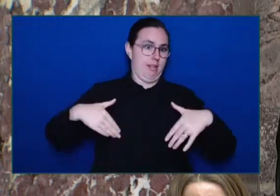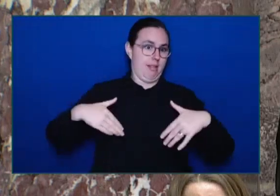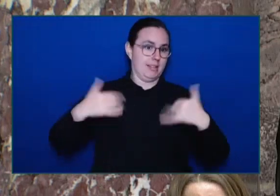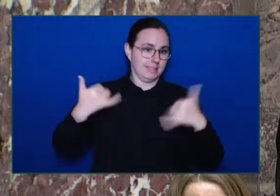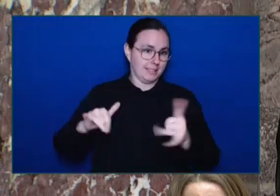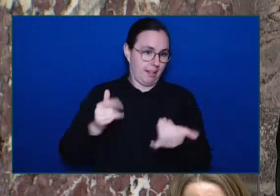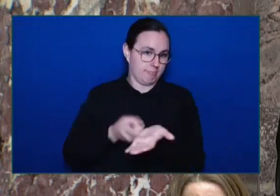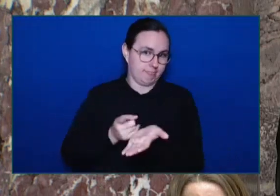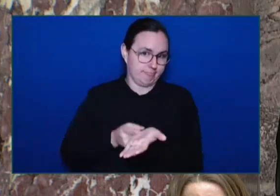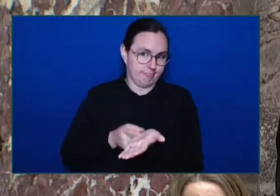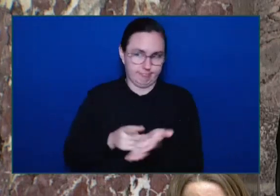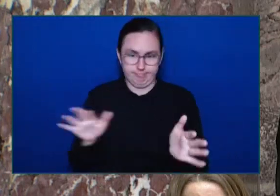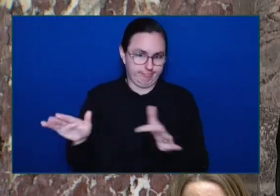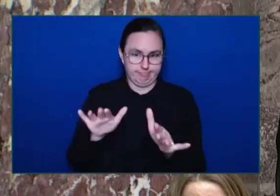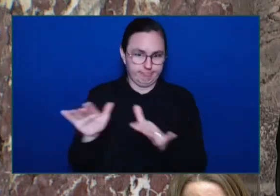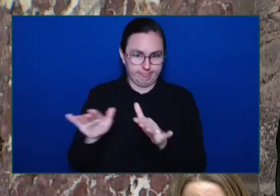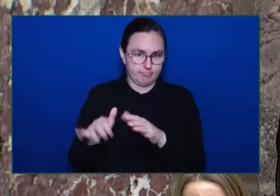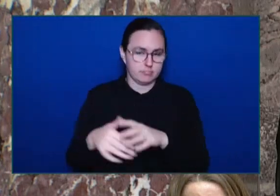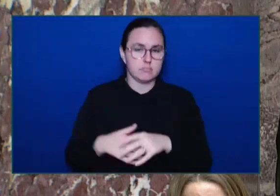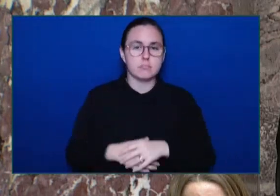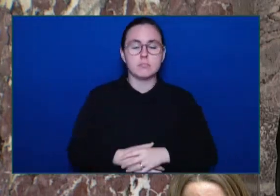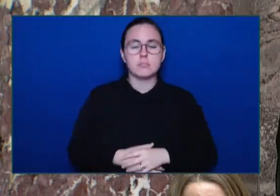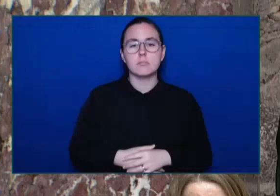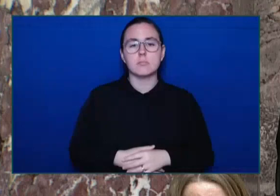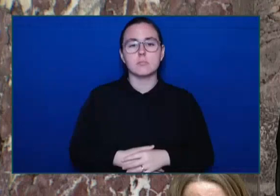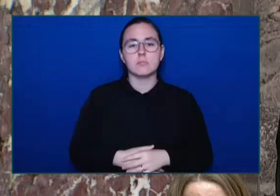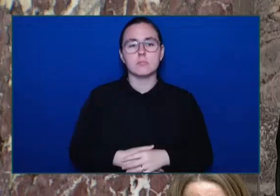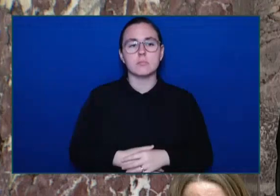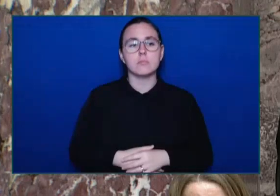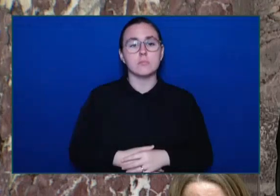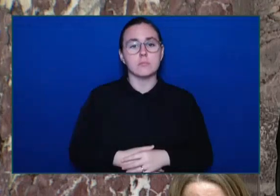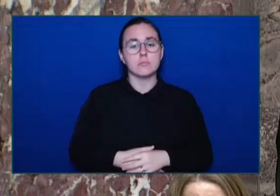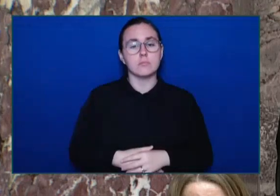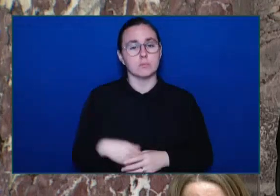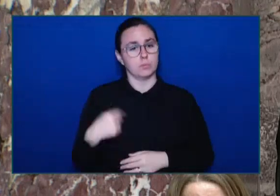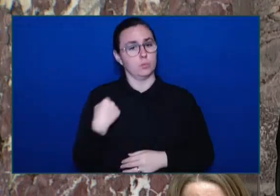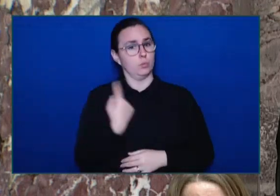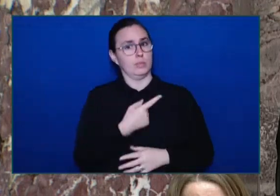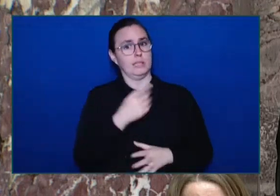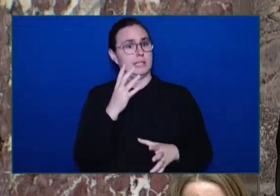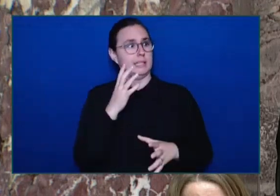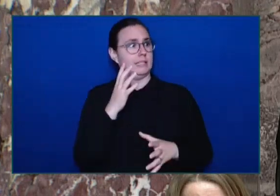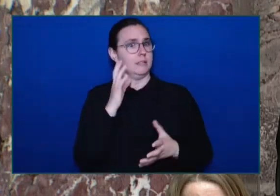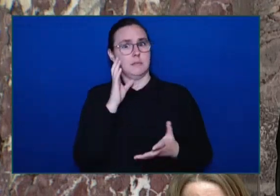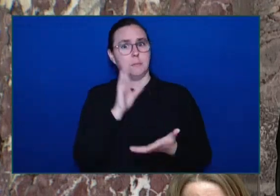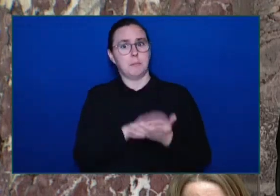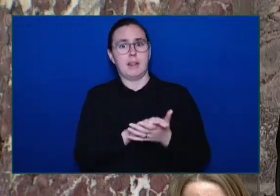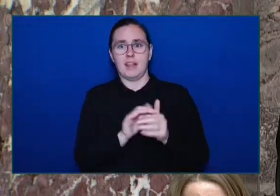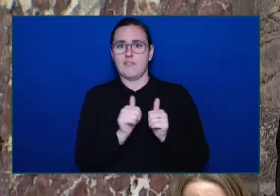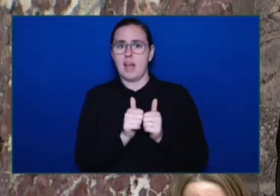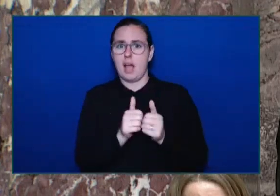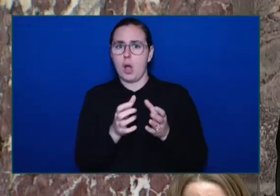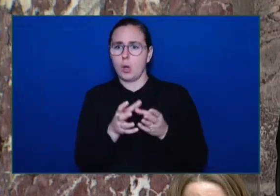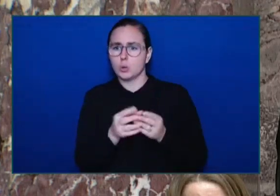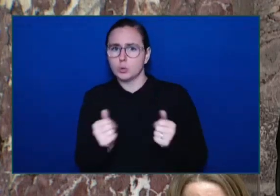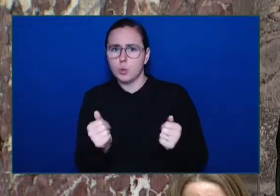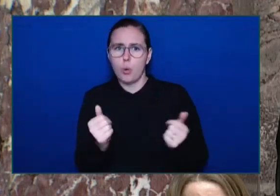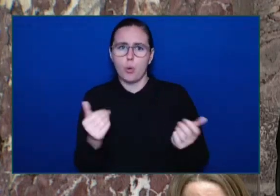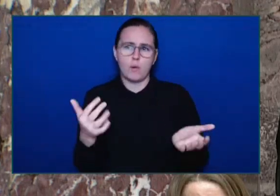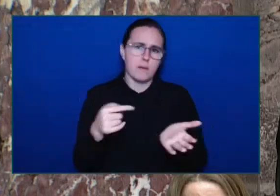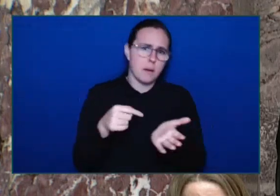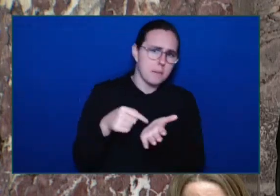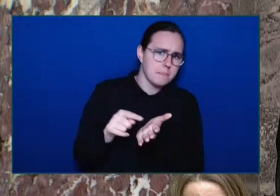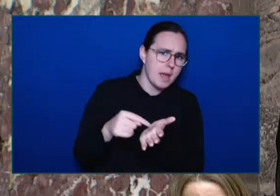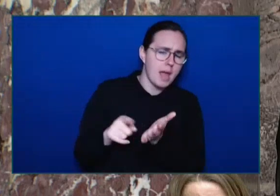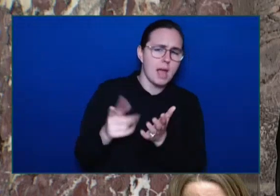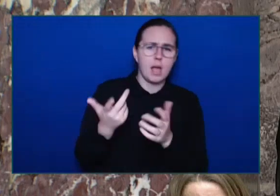the solutions, both on pay and working conditions, that the union wishes to pursue are best